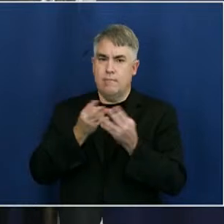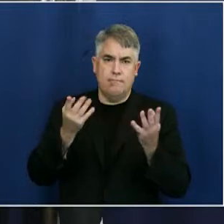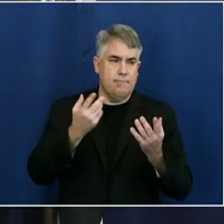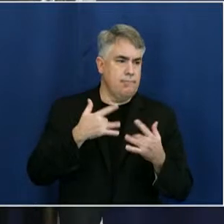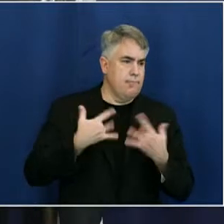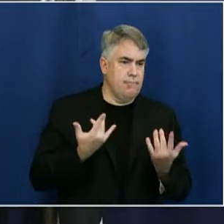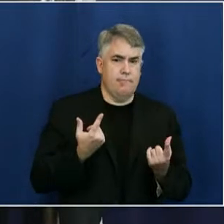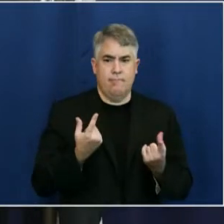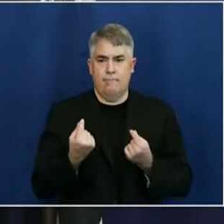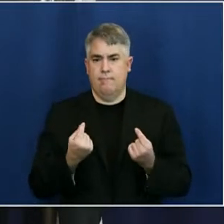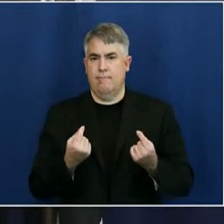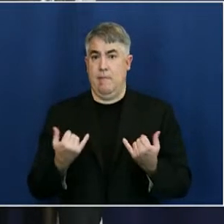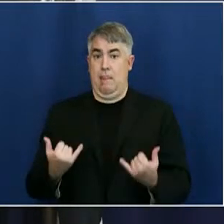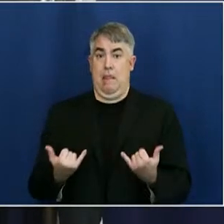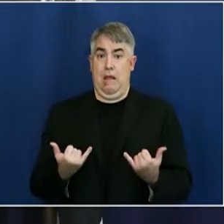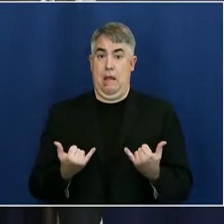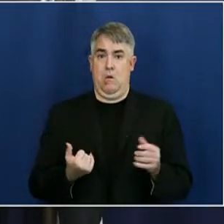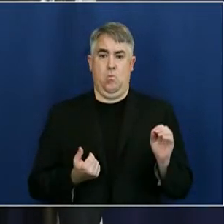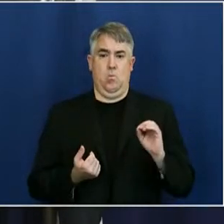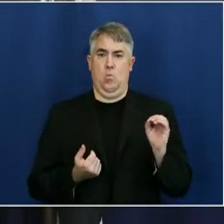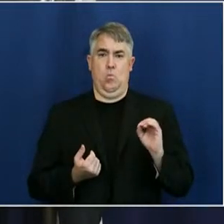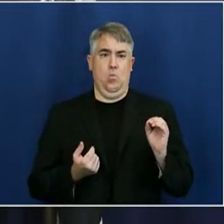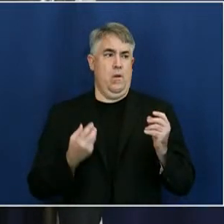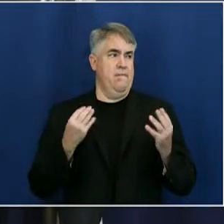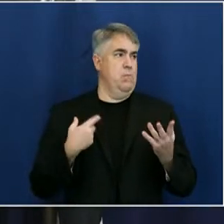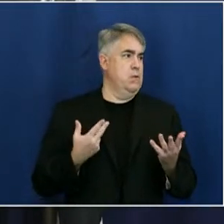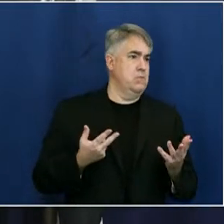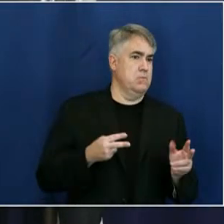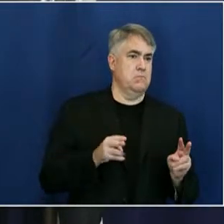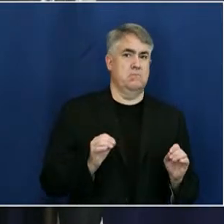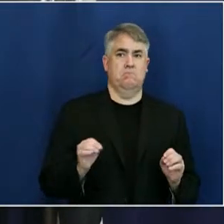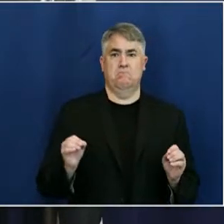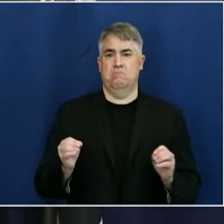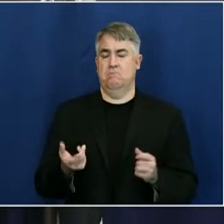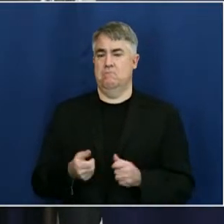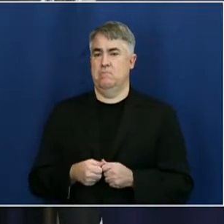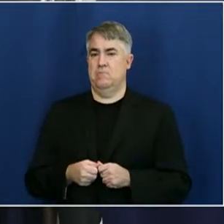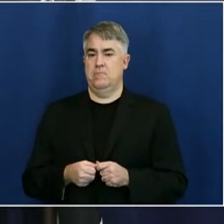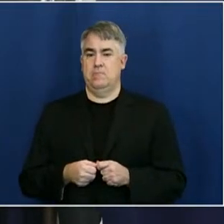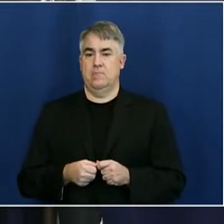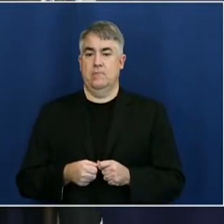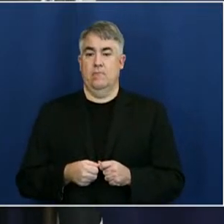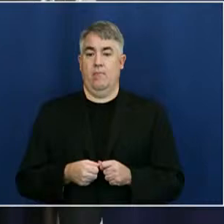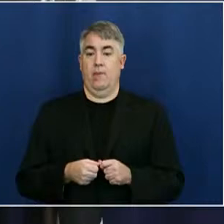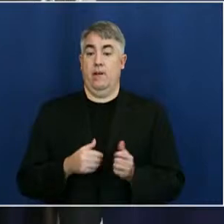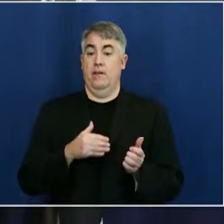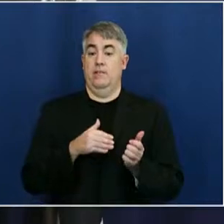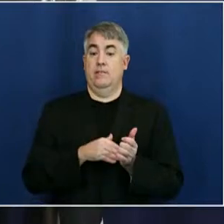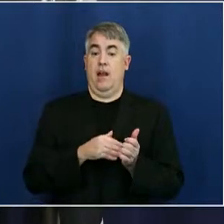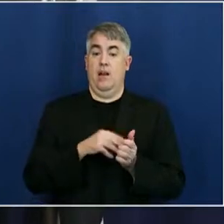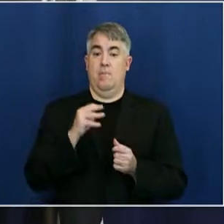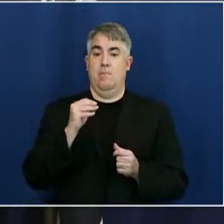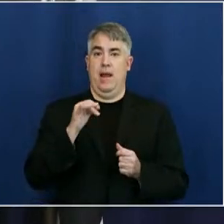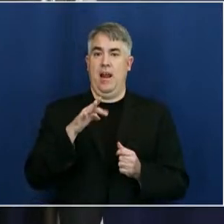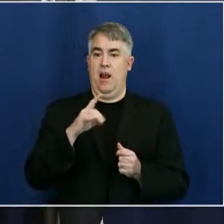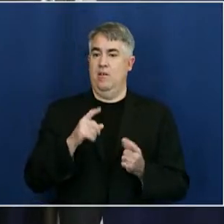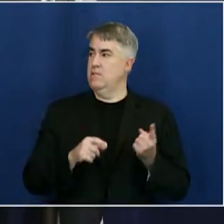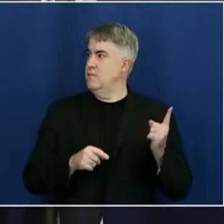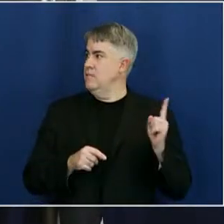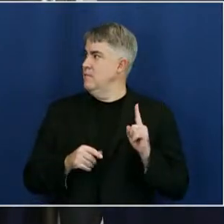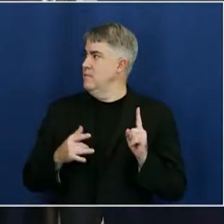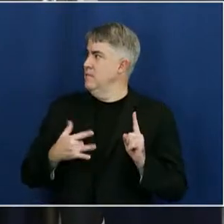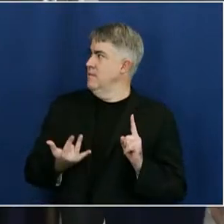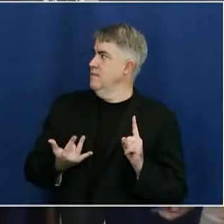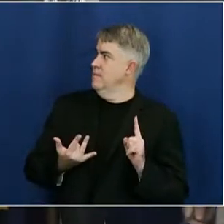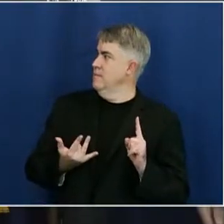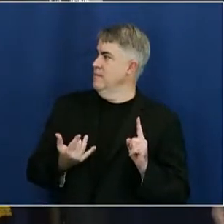But right now, we don't have any information related to that. Dr. McDonald is walking up to my side here, and he might have